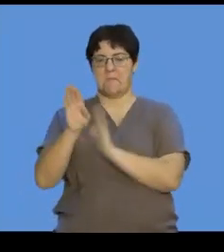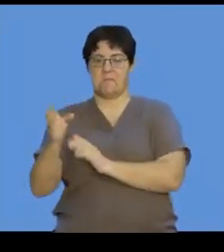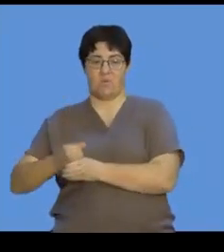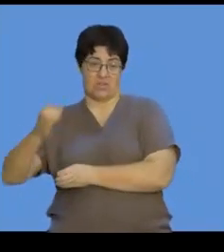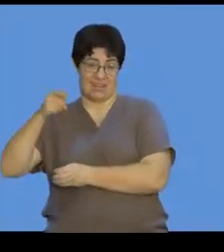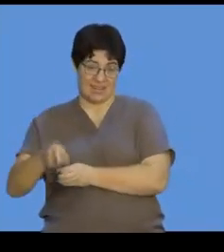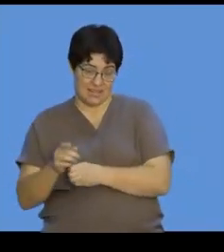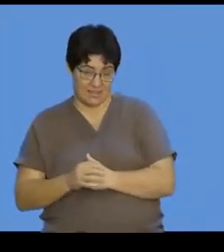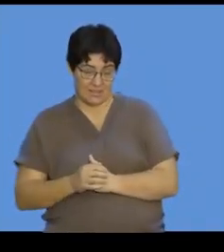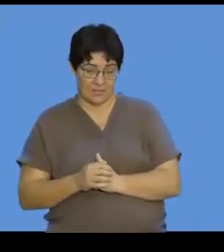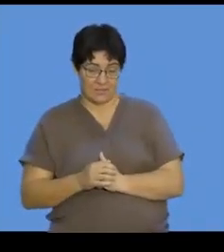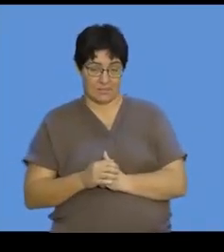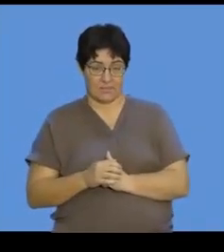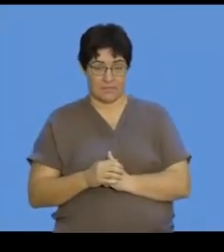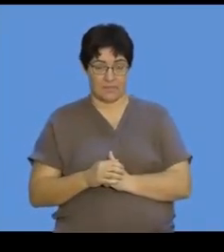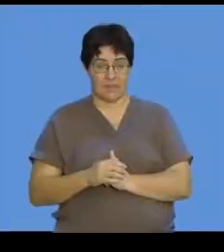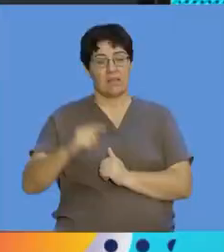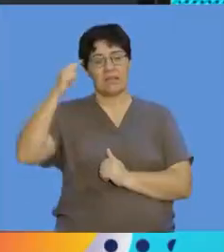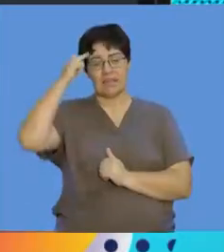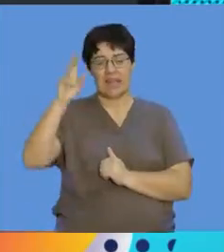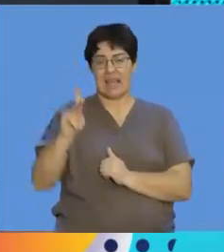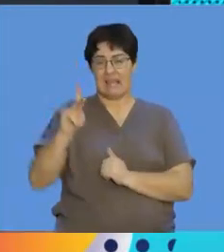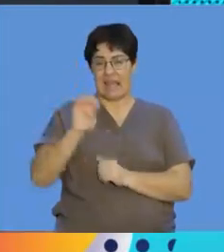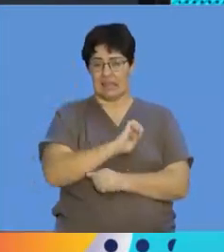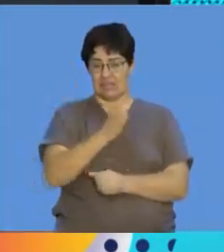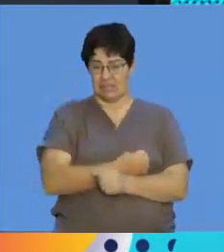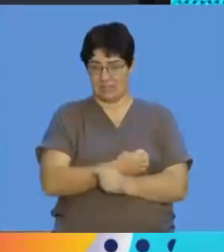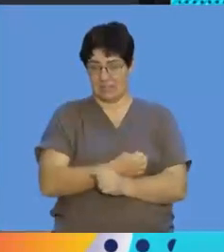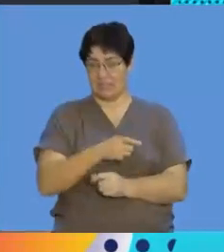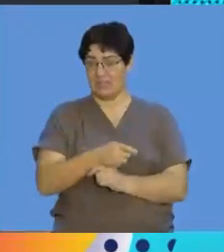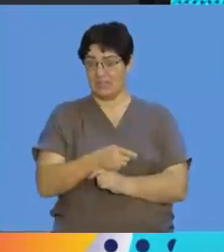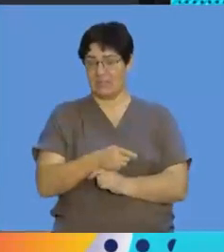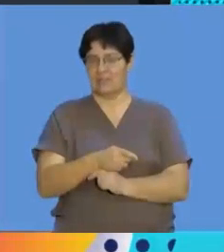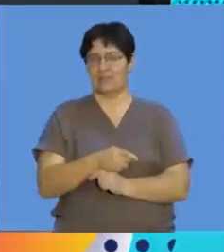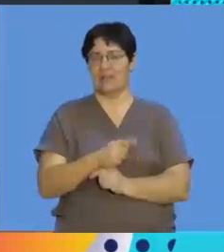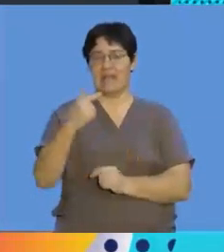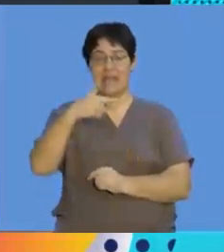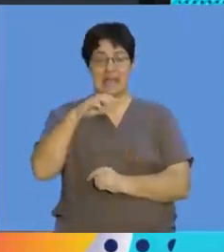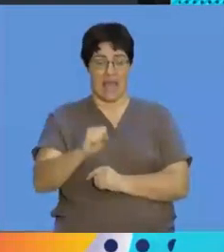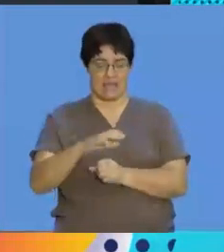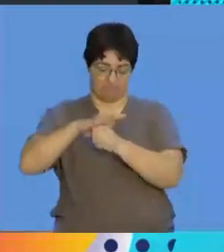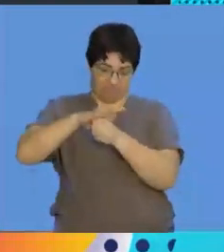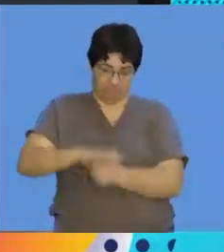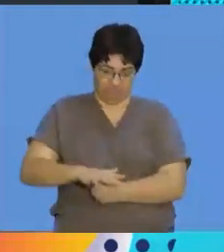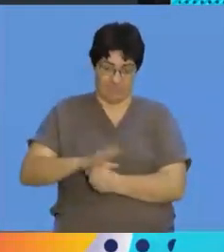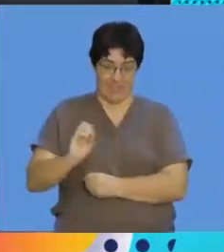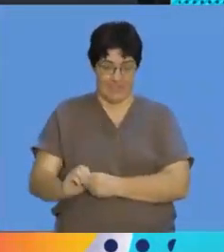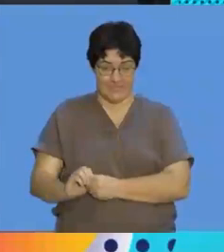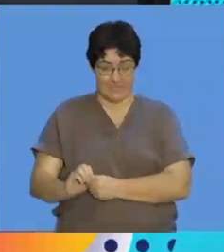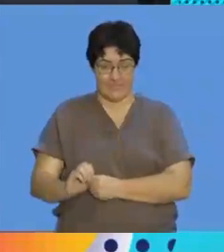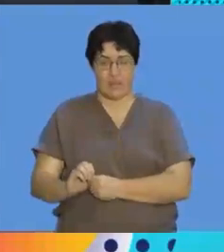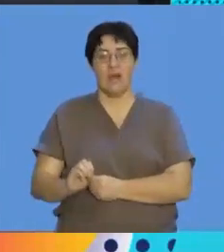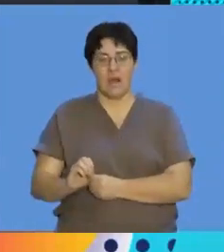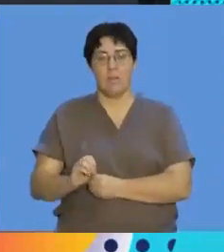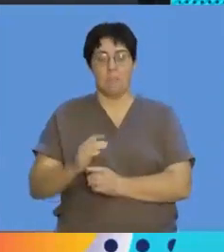if we're thinking in terms of kinetic energy, you know, a gas that is compressed at a high